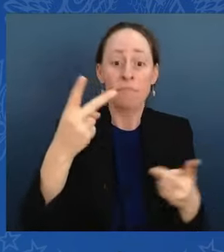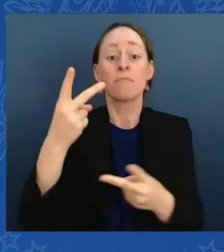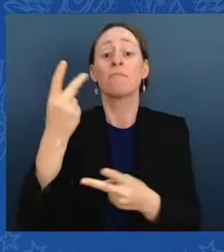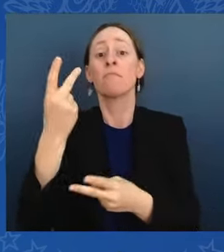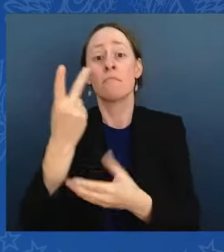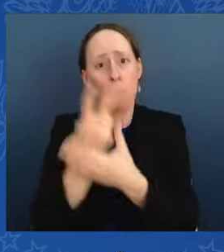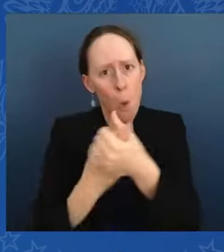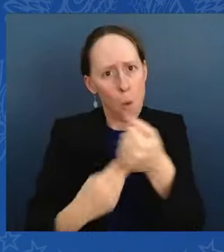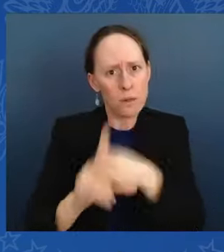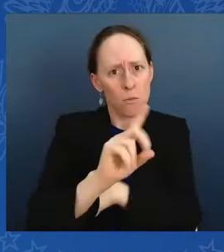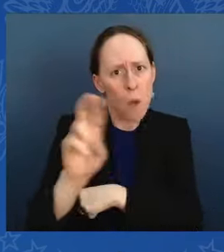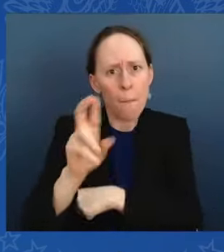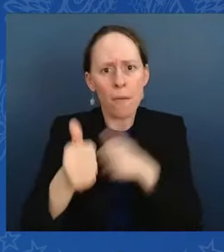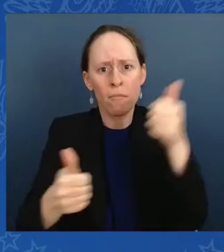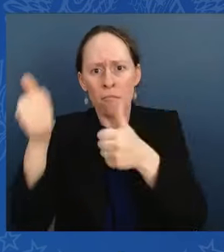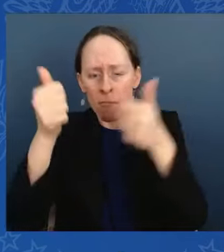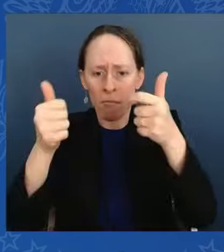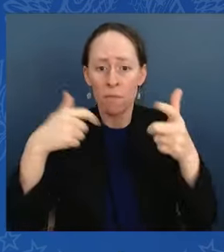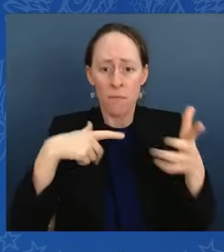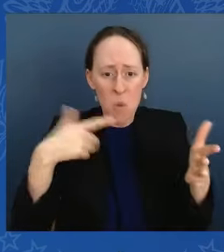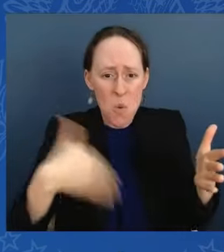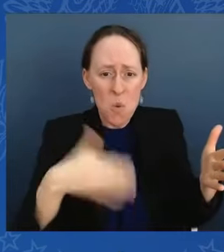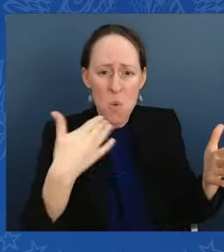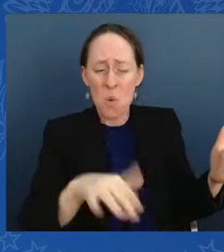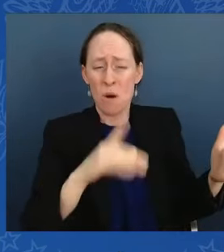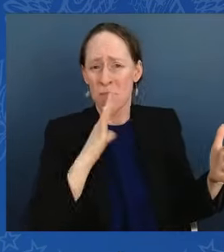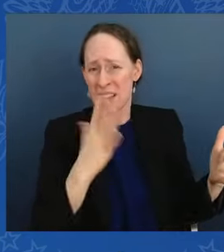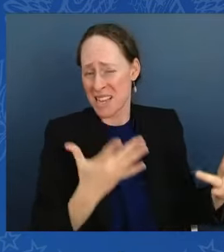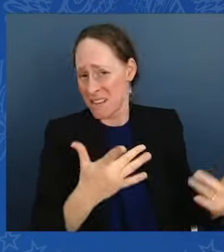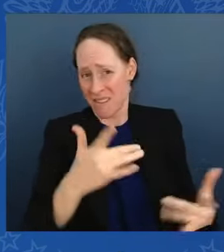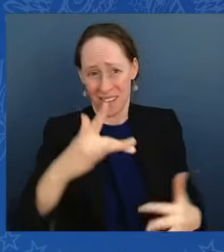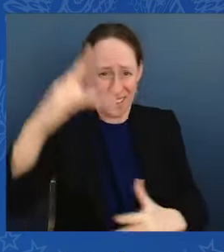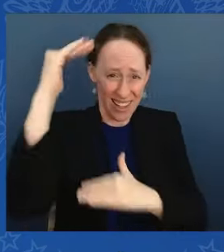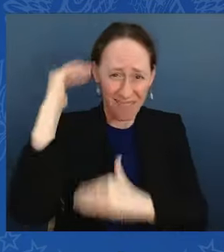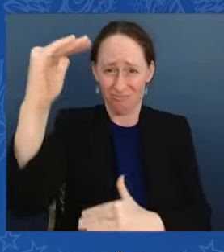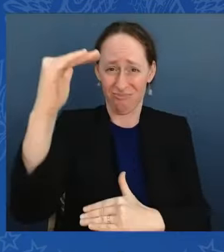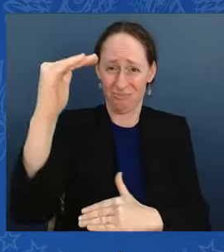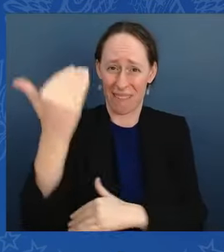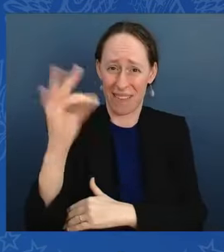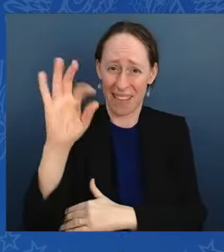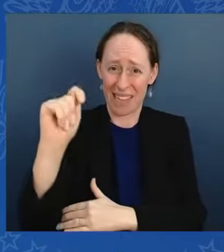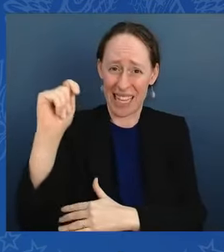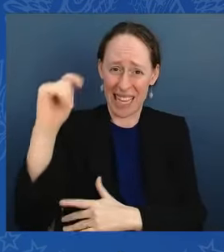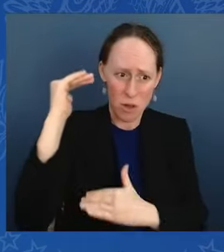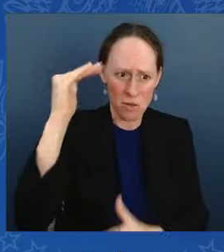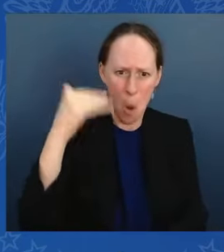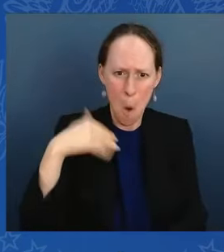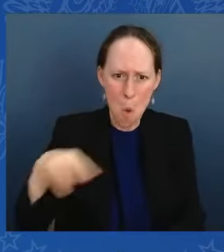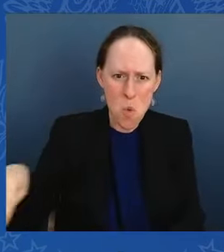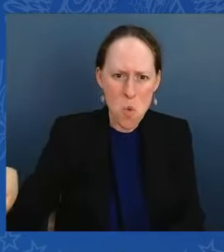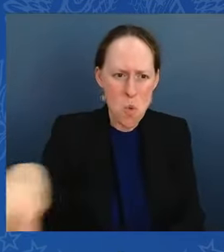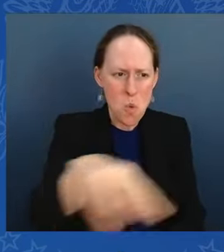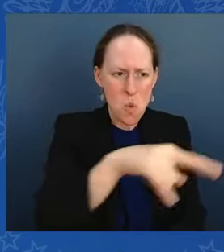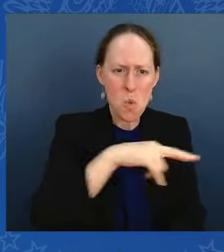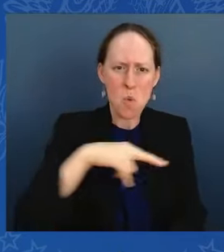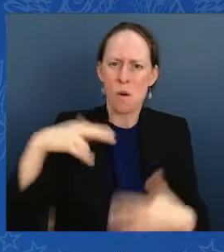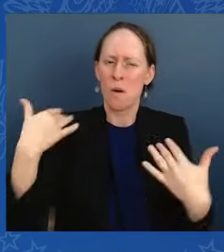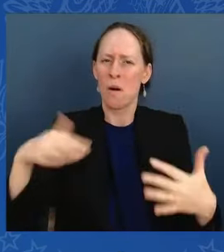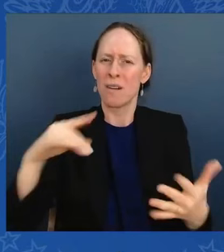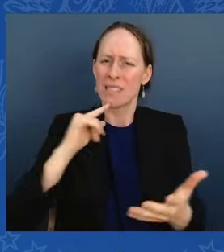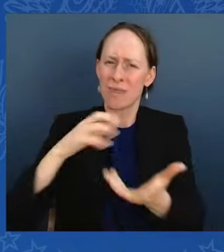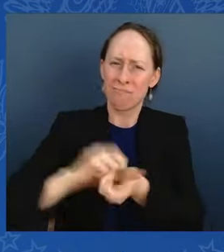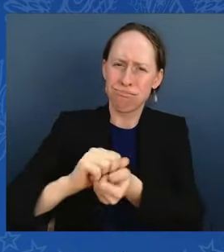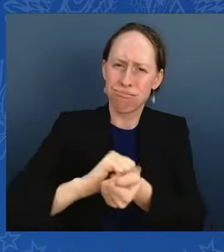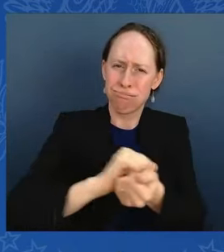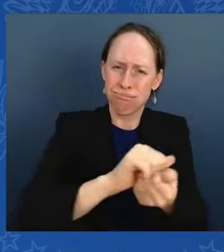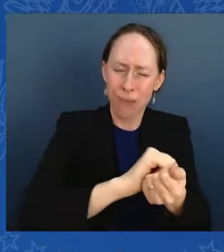15-foot surge, some places went as high as three stories, does to a coastal community. Then I came here to Georgia to meet all of you to see